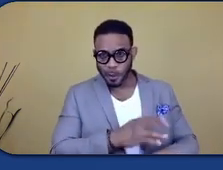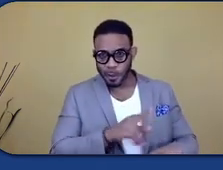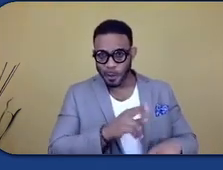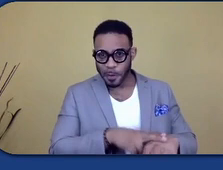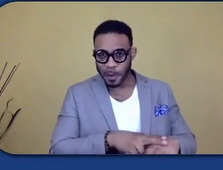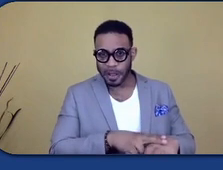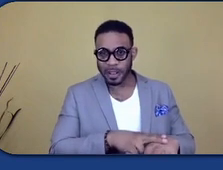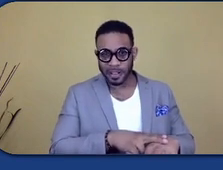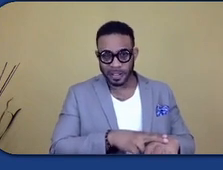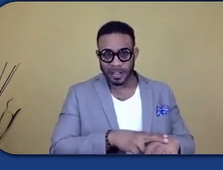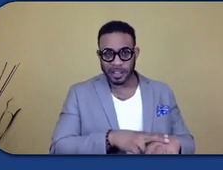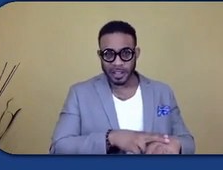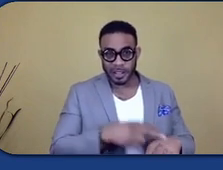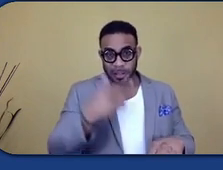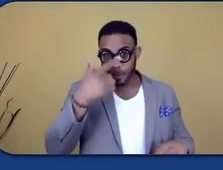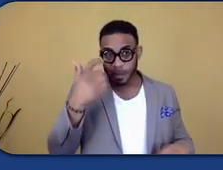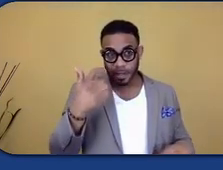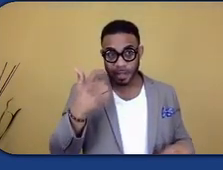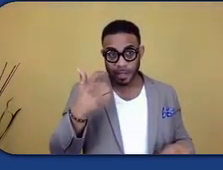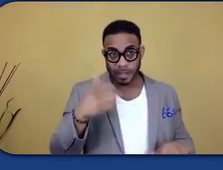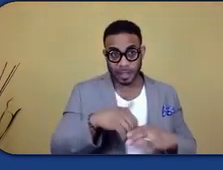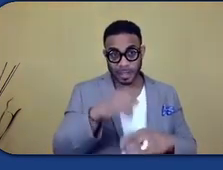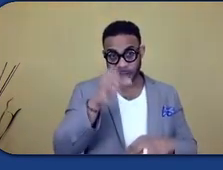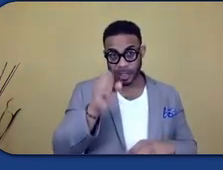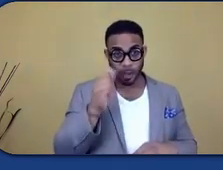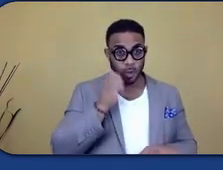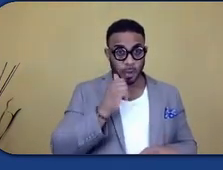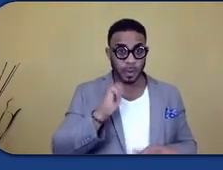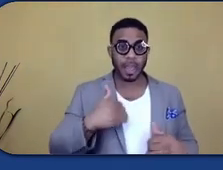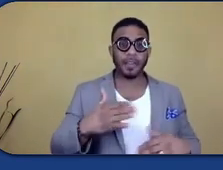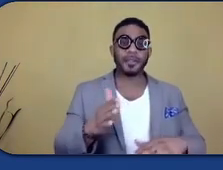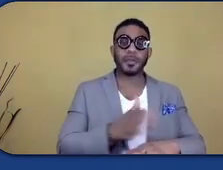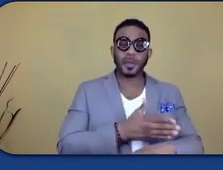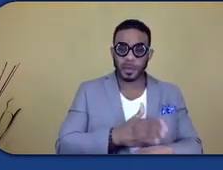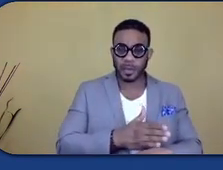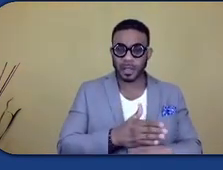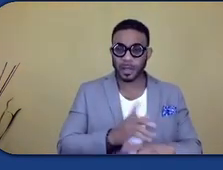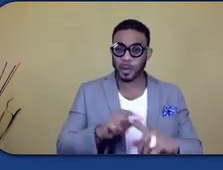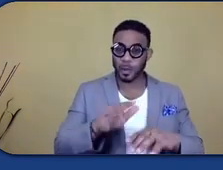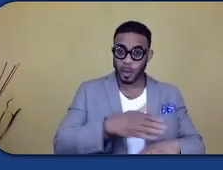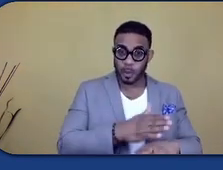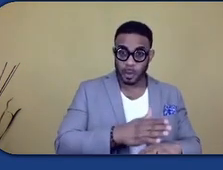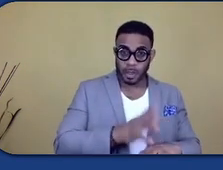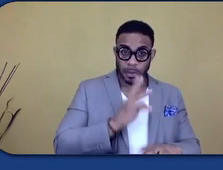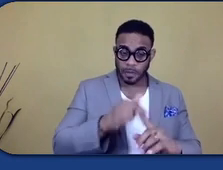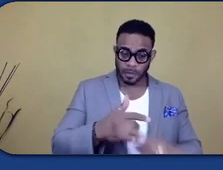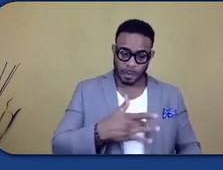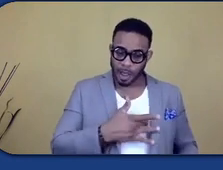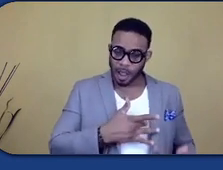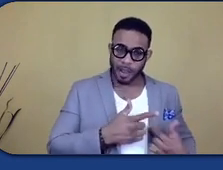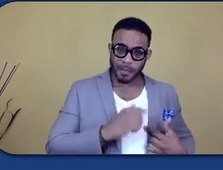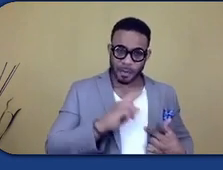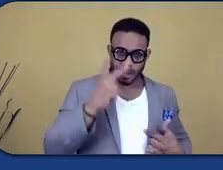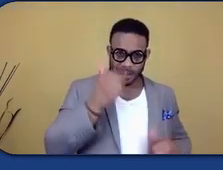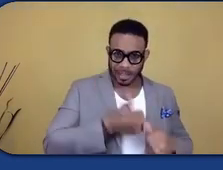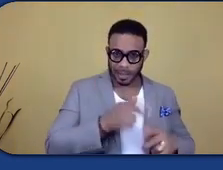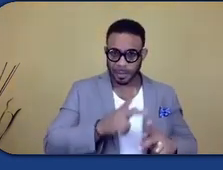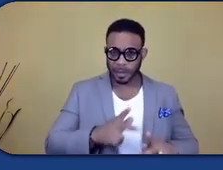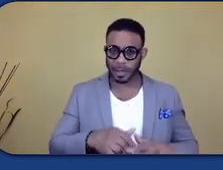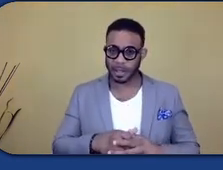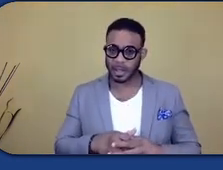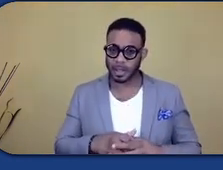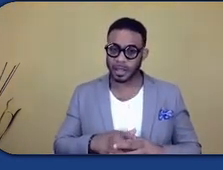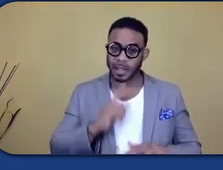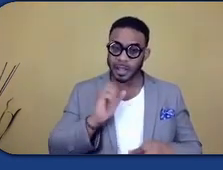And music, because in South Sudan, we have music, but when the music speaks from the heart of an